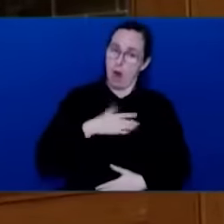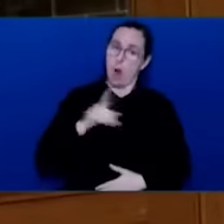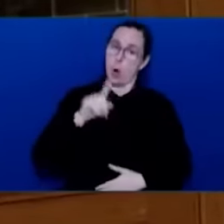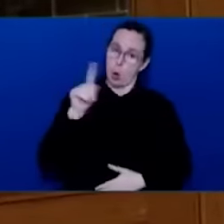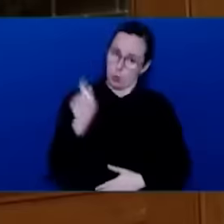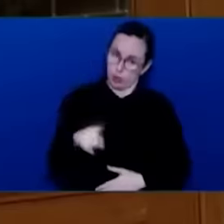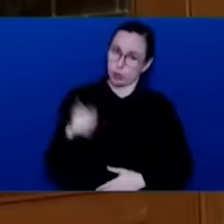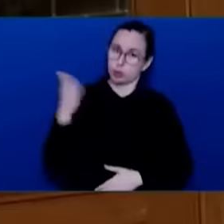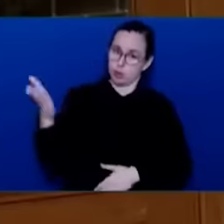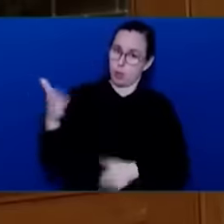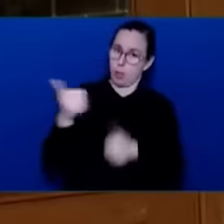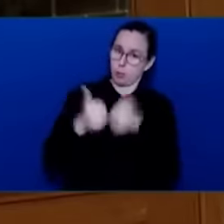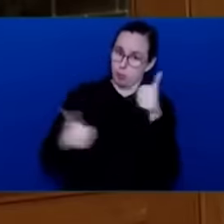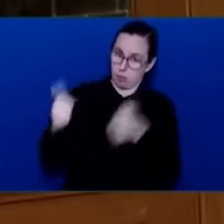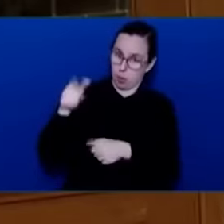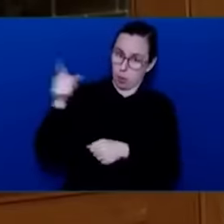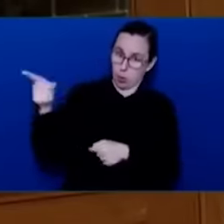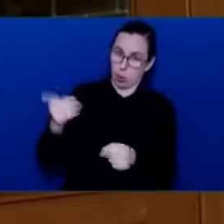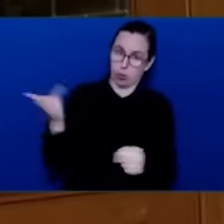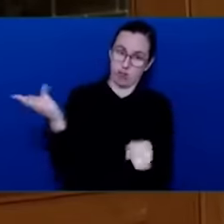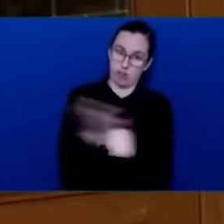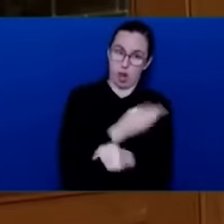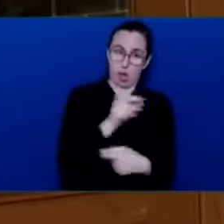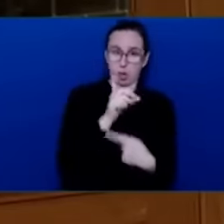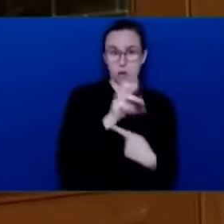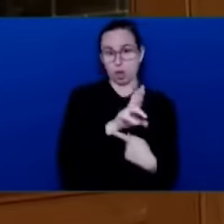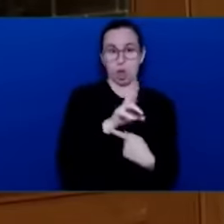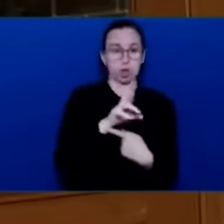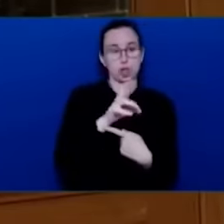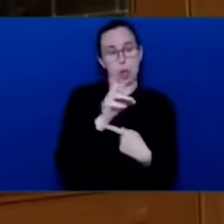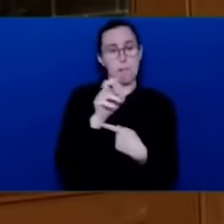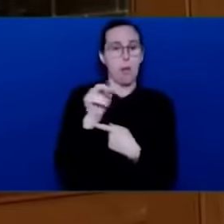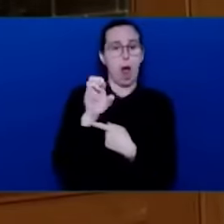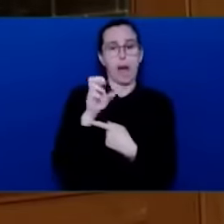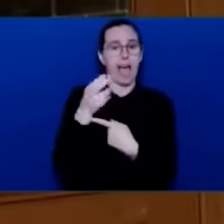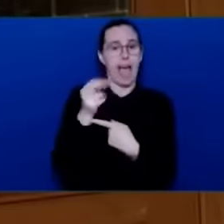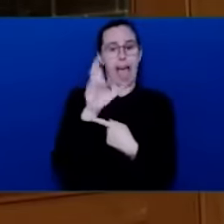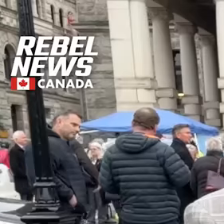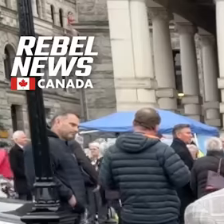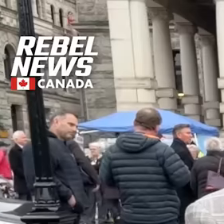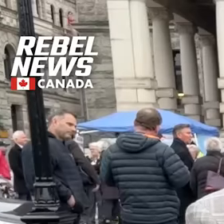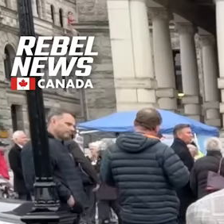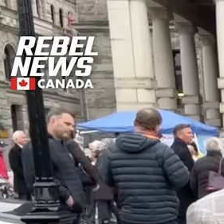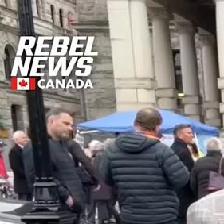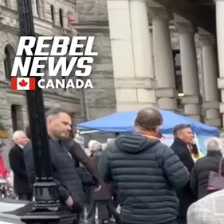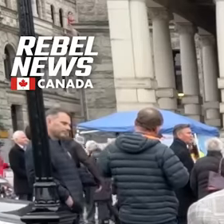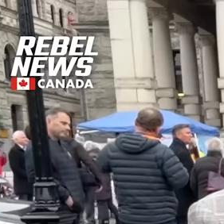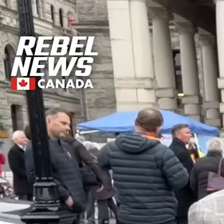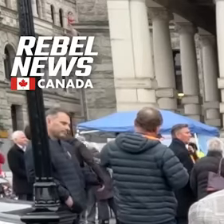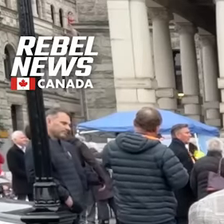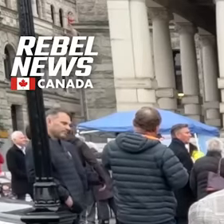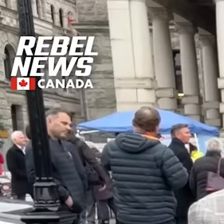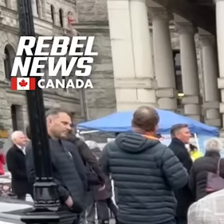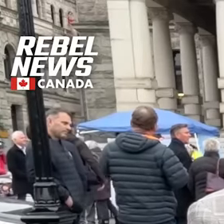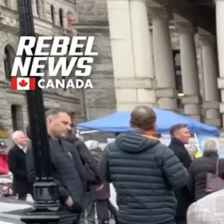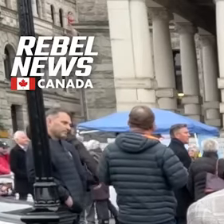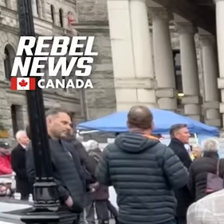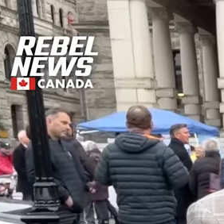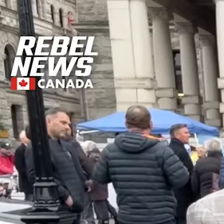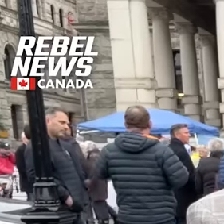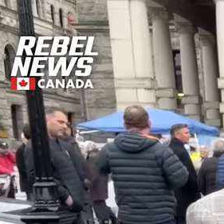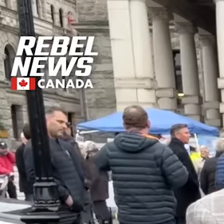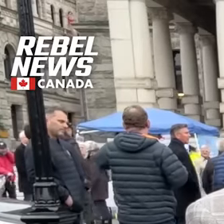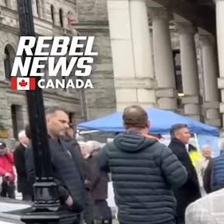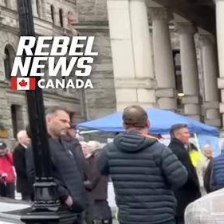and hire back the thousands of healthcare workers who were wrongly kicked to the curb? You said a lot of things that,